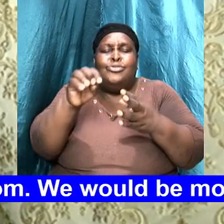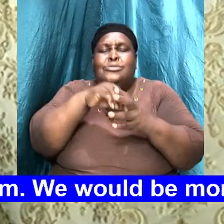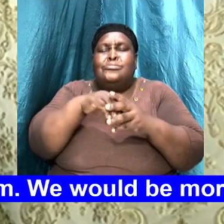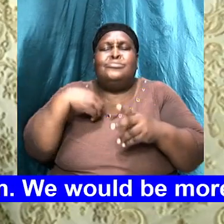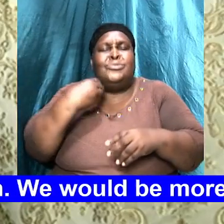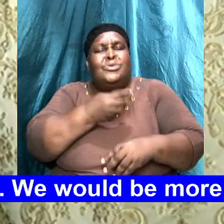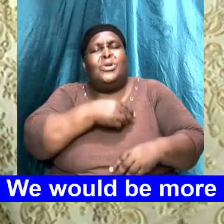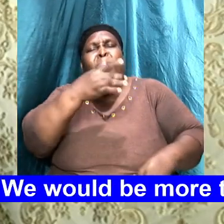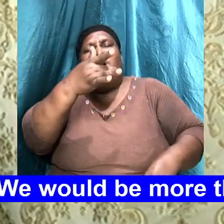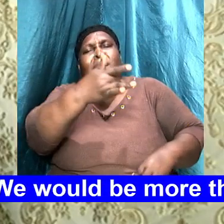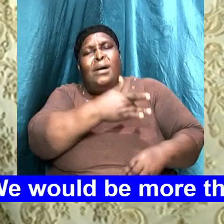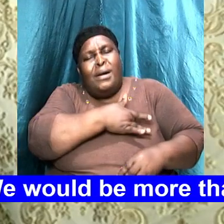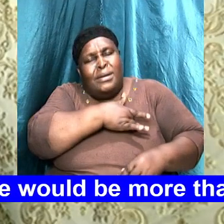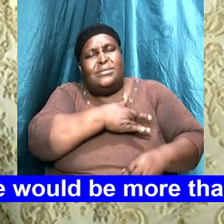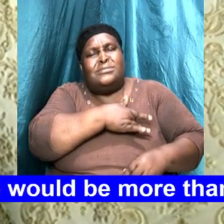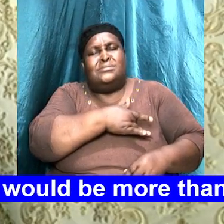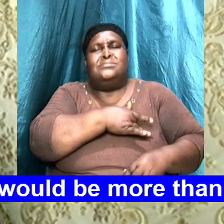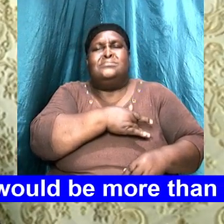hearts